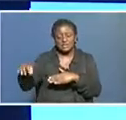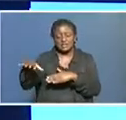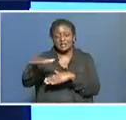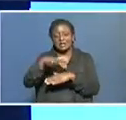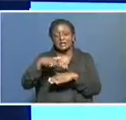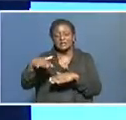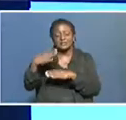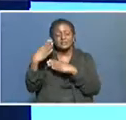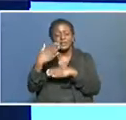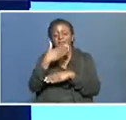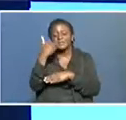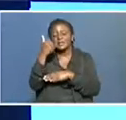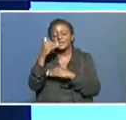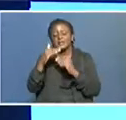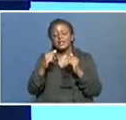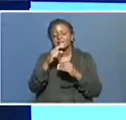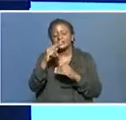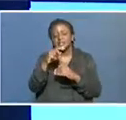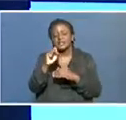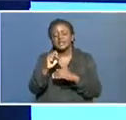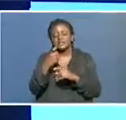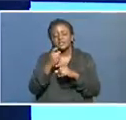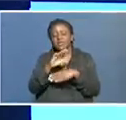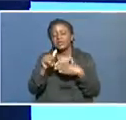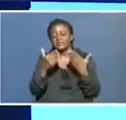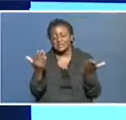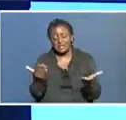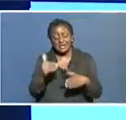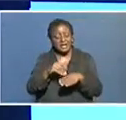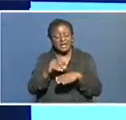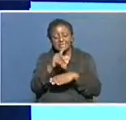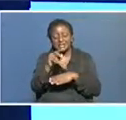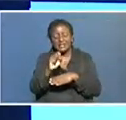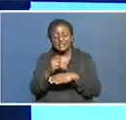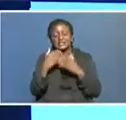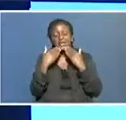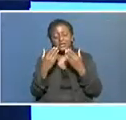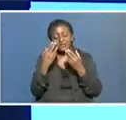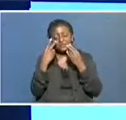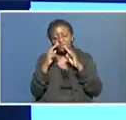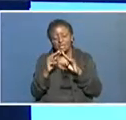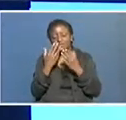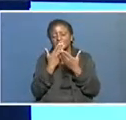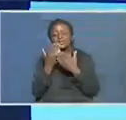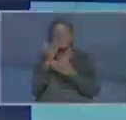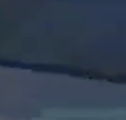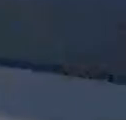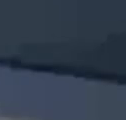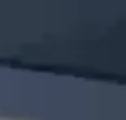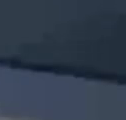the Bahamas better than ZNS. From all of us here at ZNS, thank you for watching and good night.